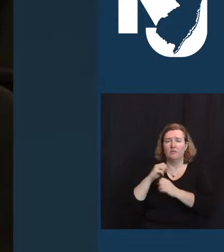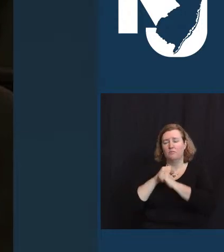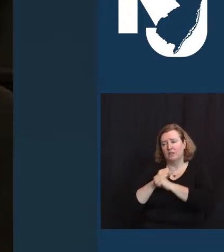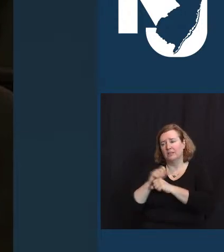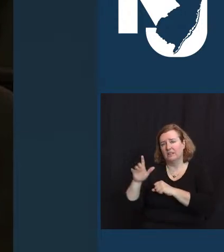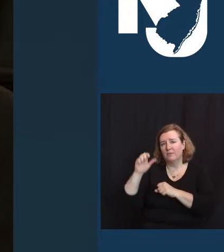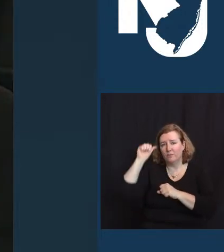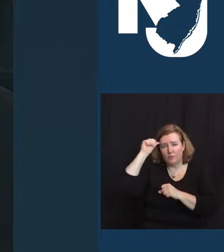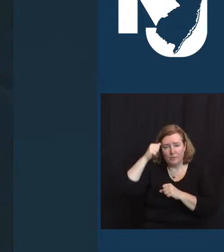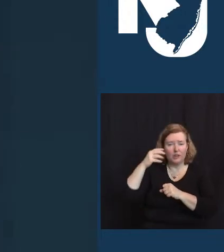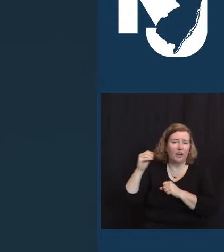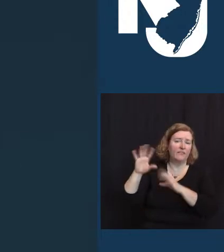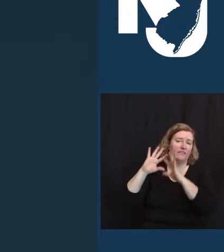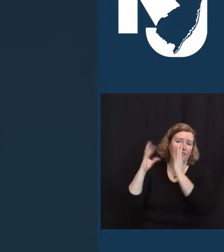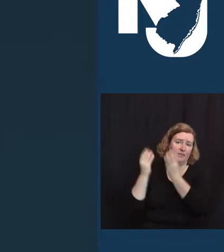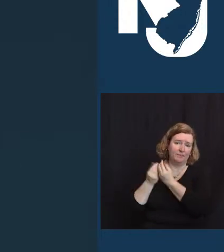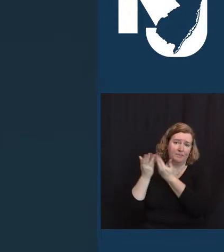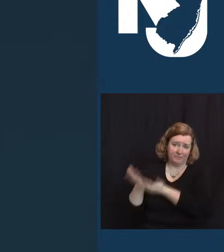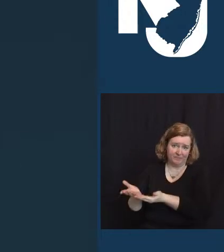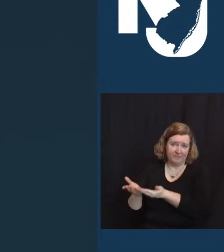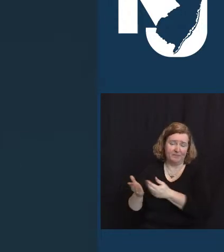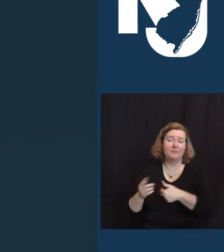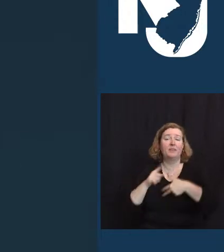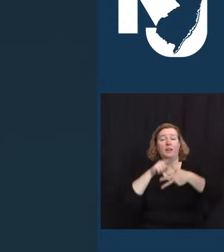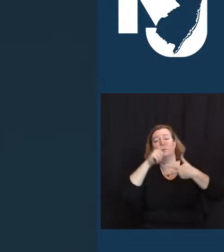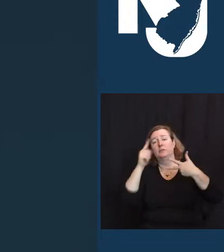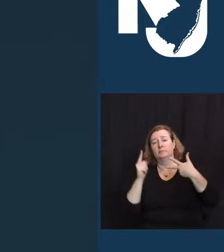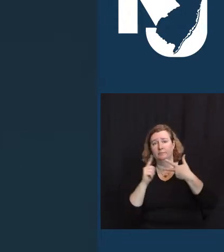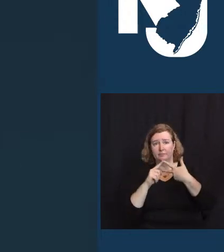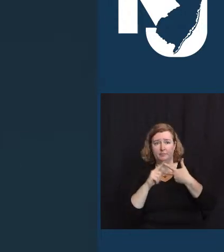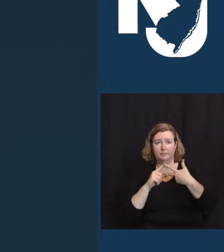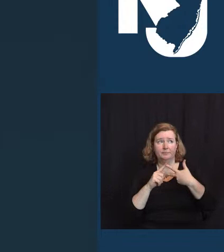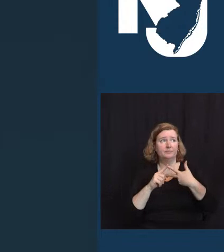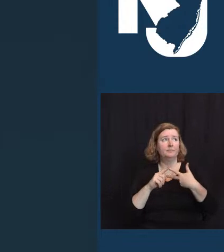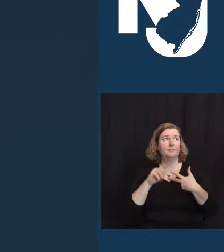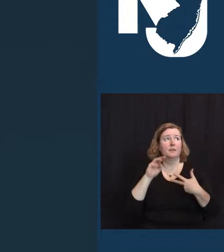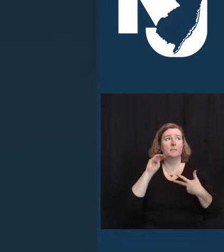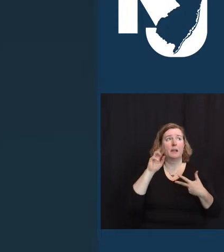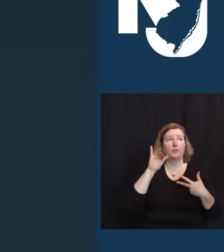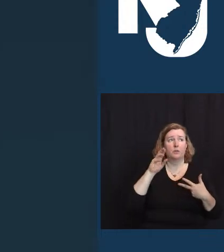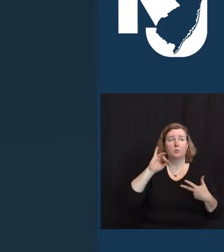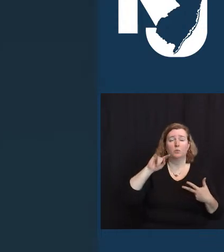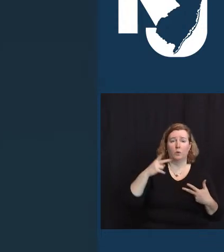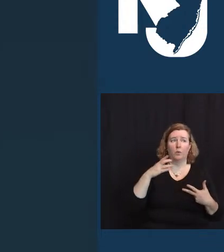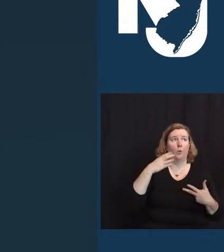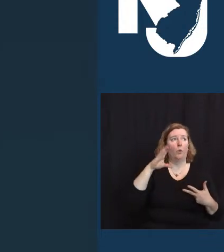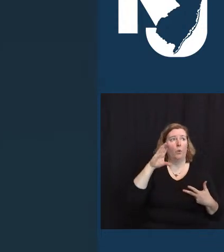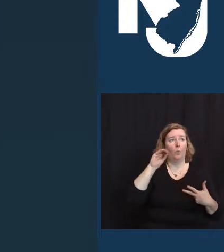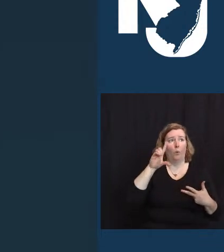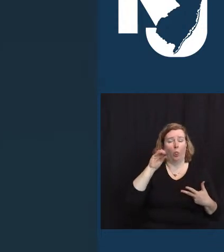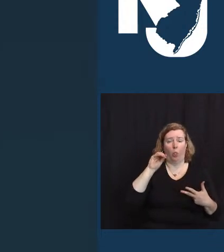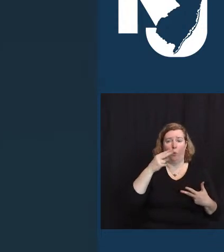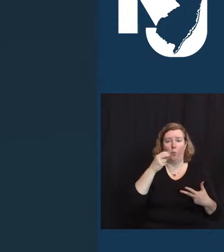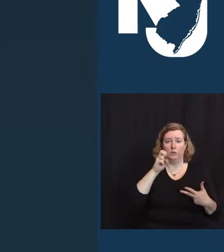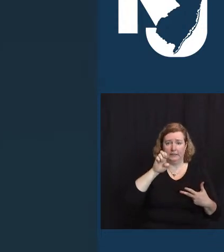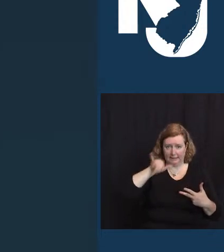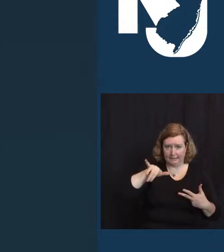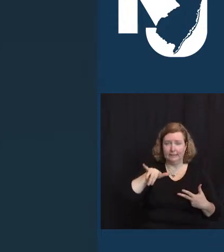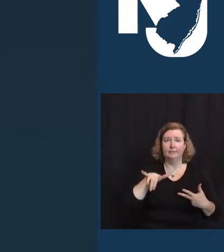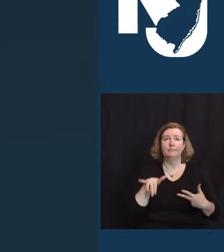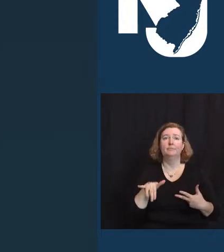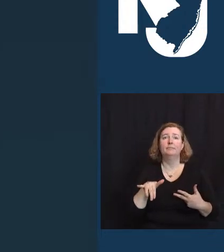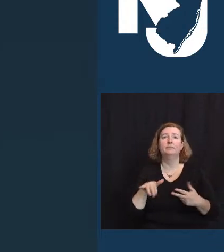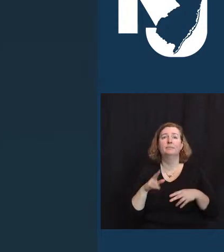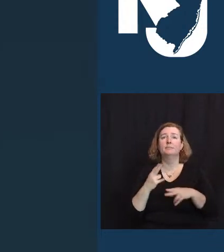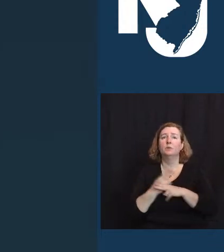family. Next up, we recall Mary Judith Clohosey. By the way, she went by Judy.